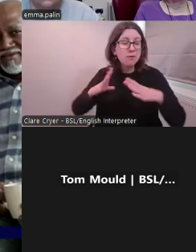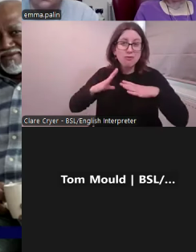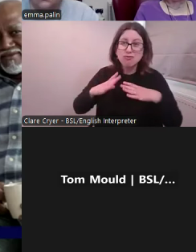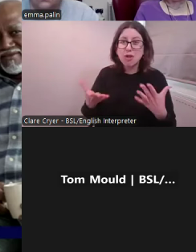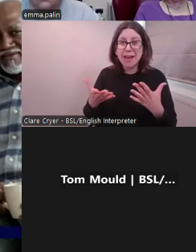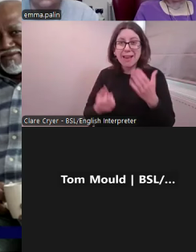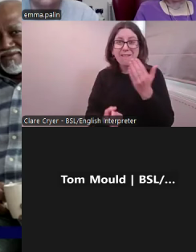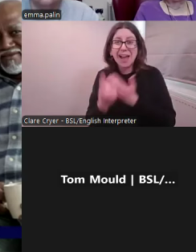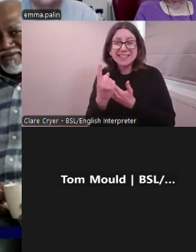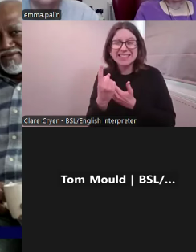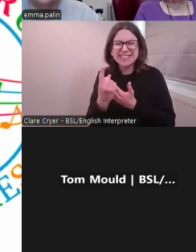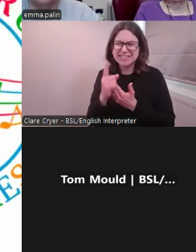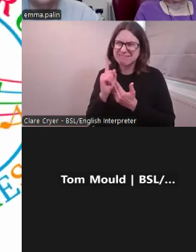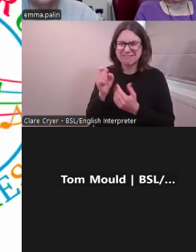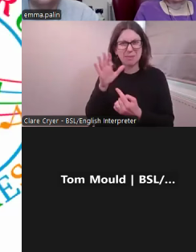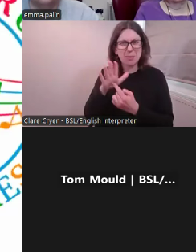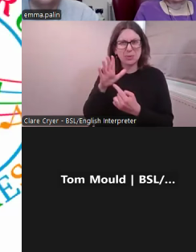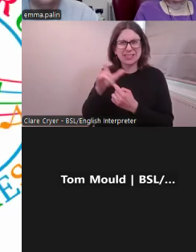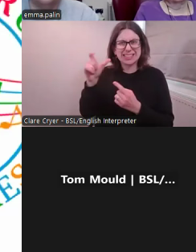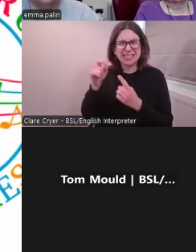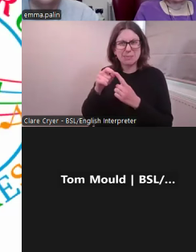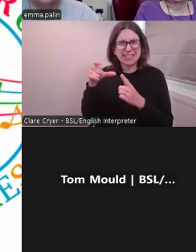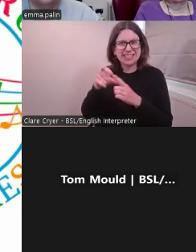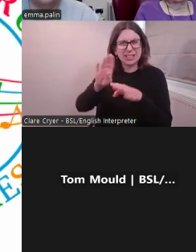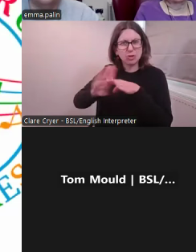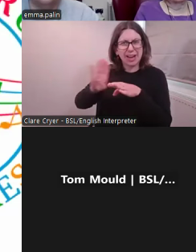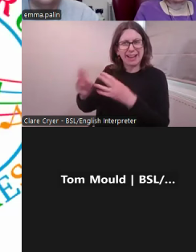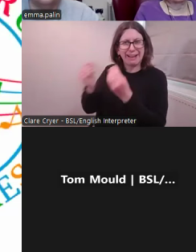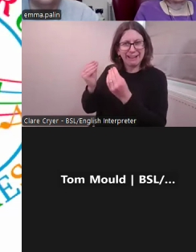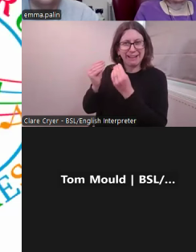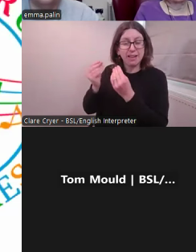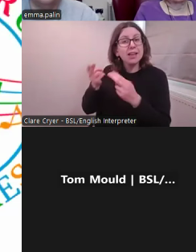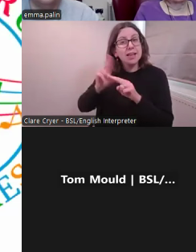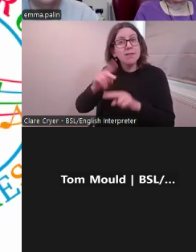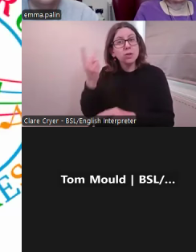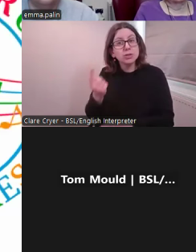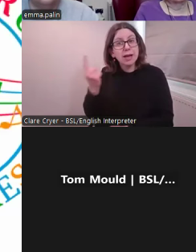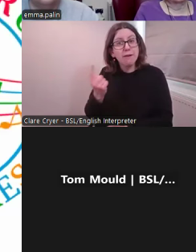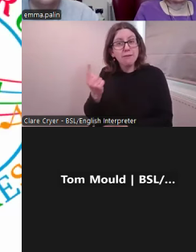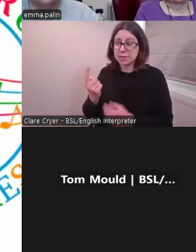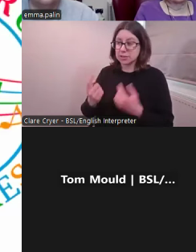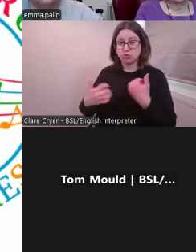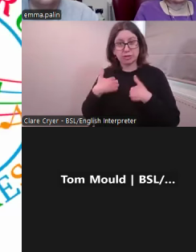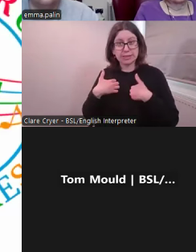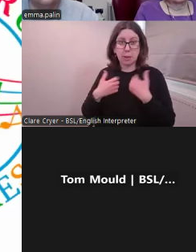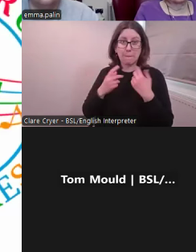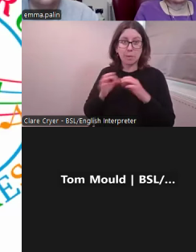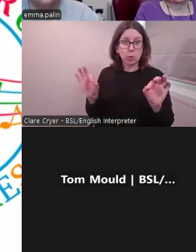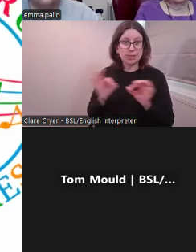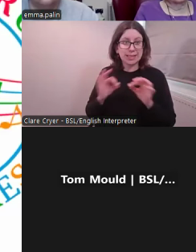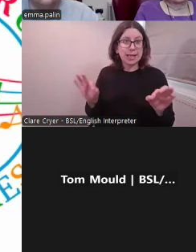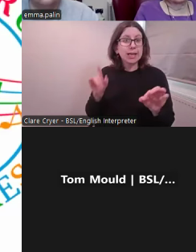CPD. That's a really great start. But if you're interested in music, we've just launched the music standards. And again, this